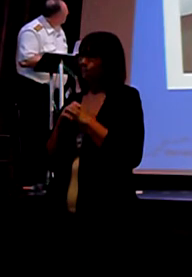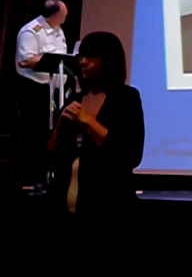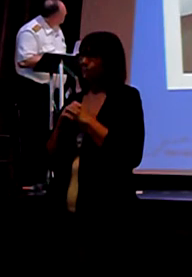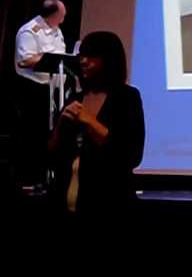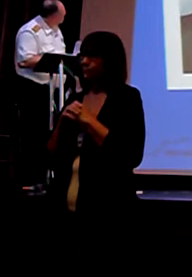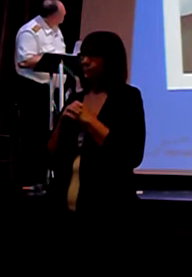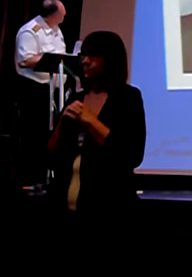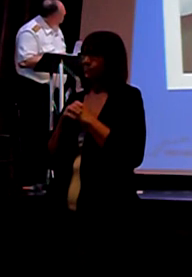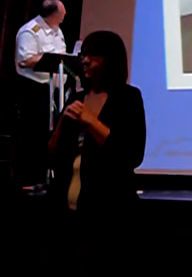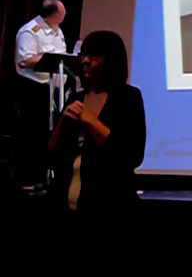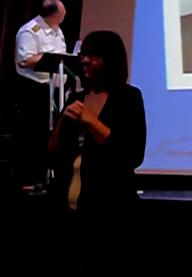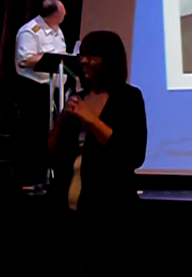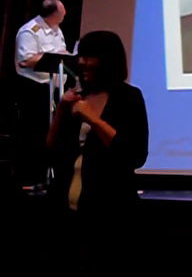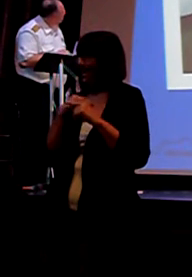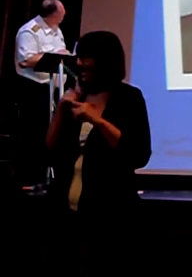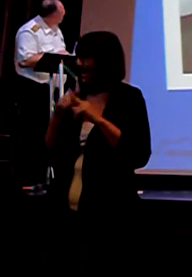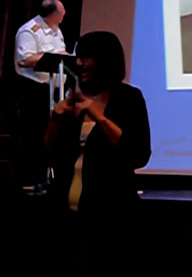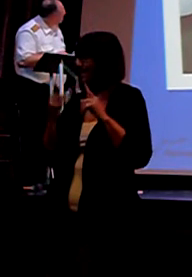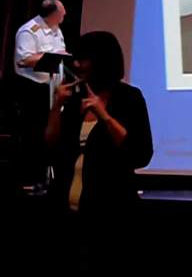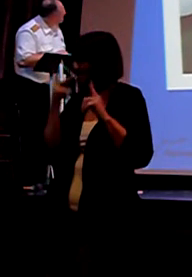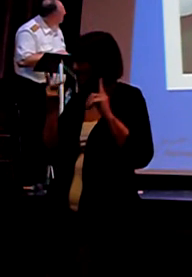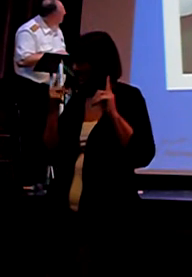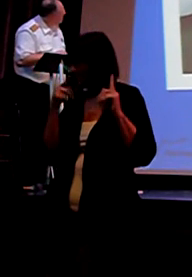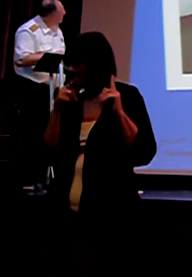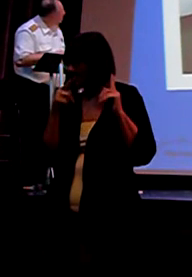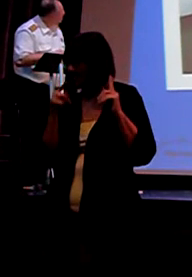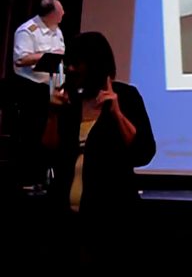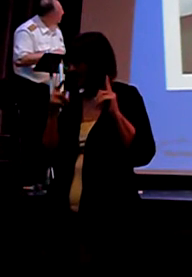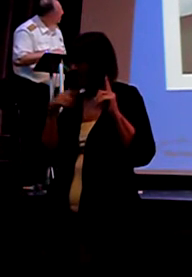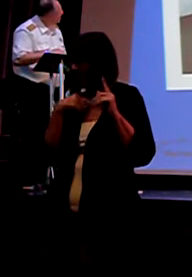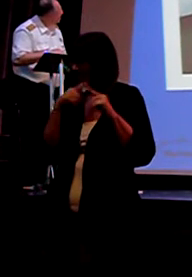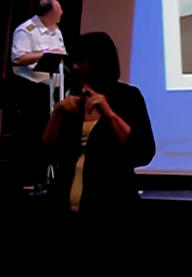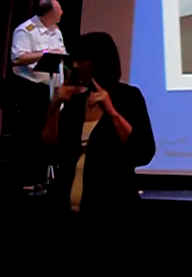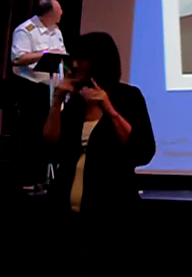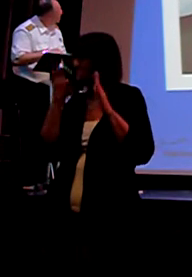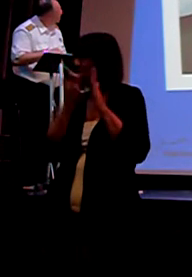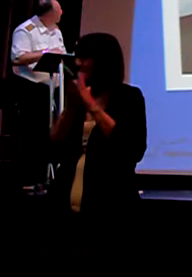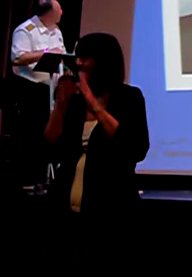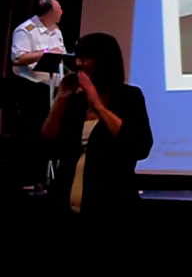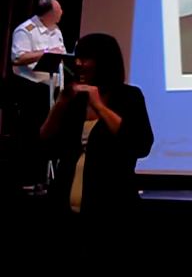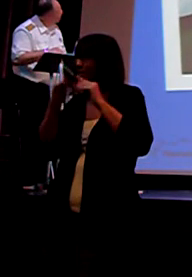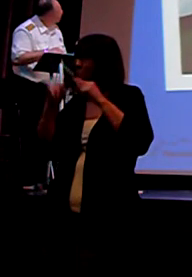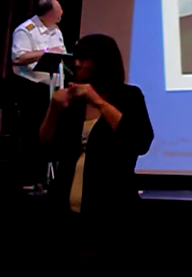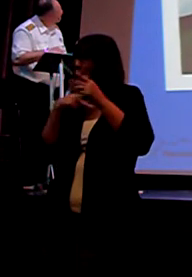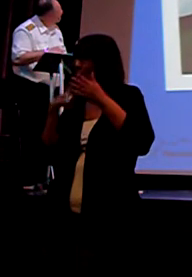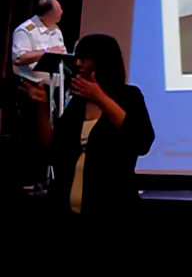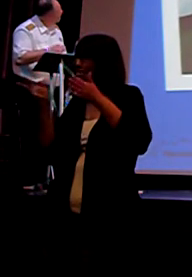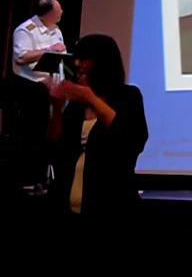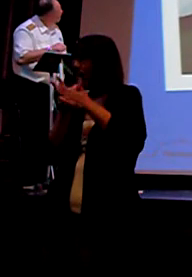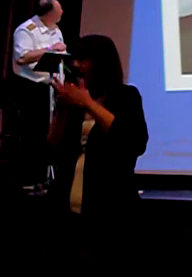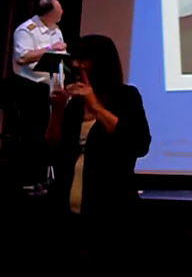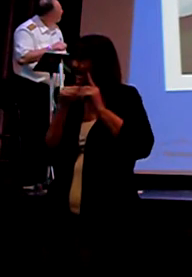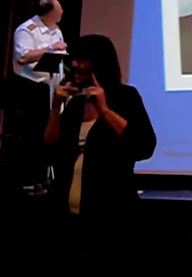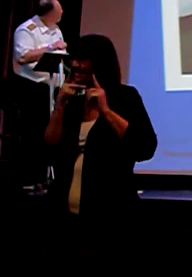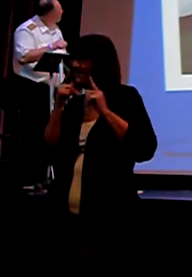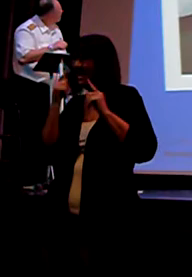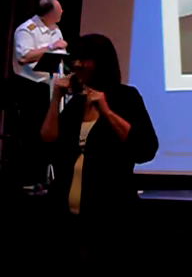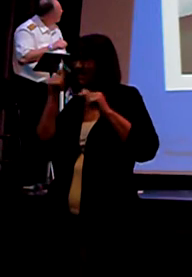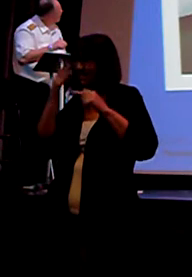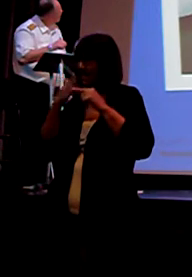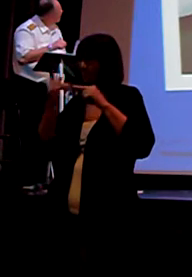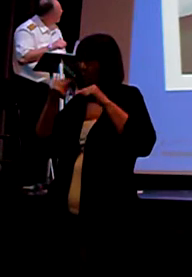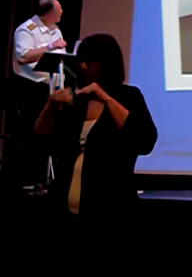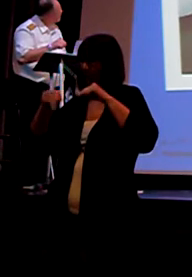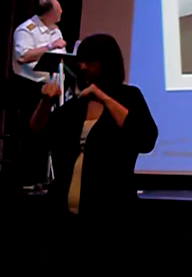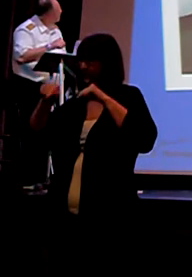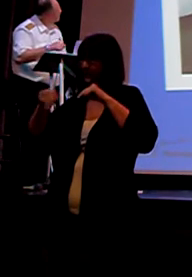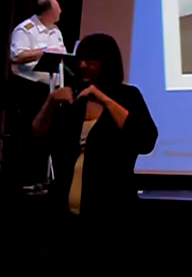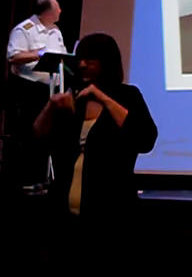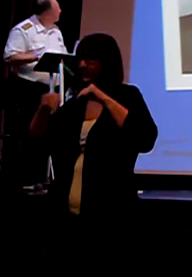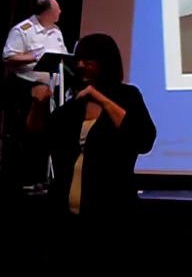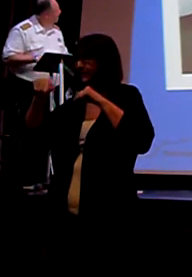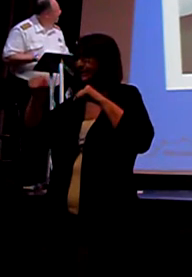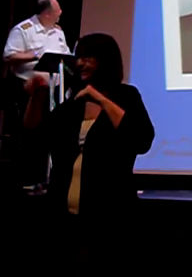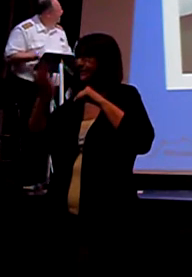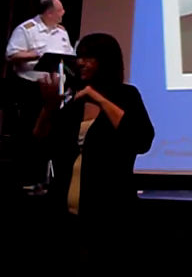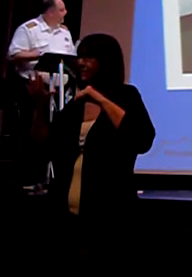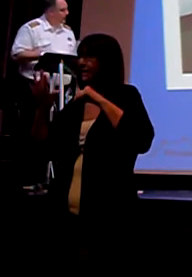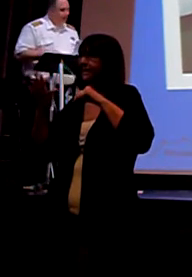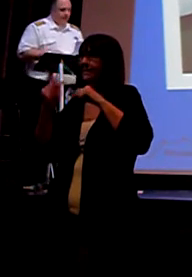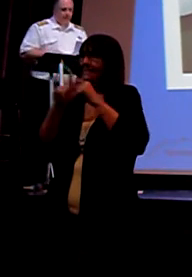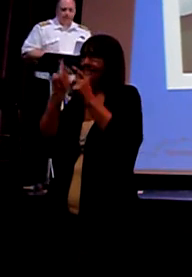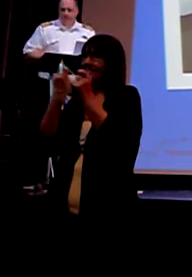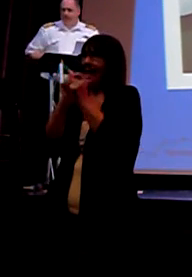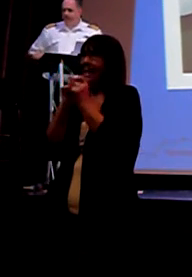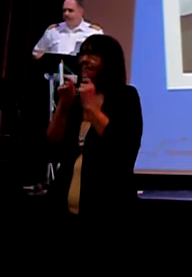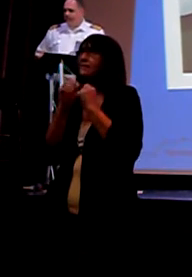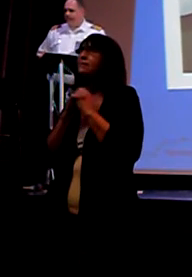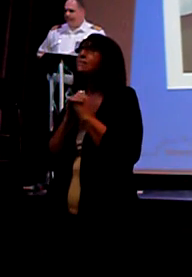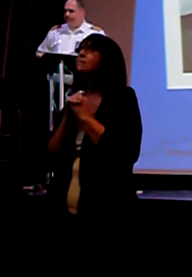I can't really see where we were docked here now. This is the inner port. So we're docked somewhere outside there.